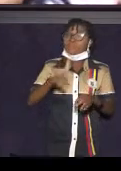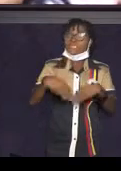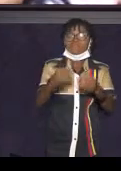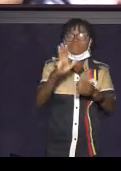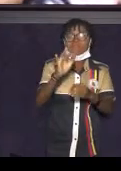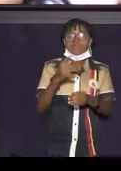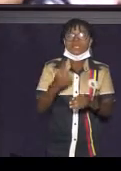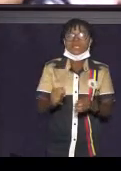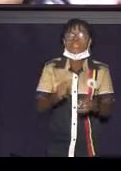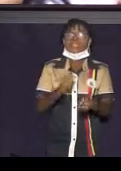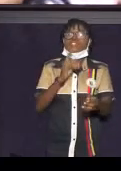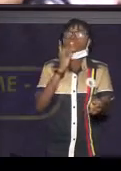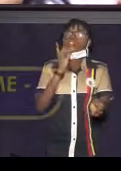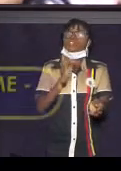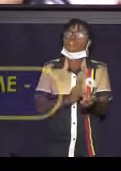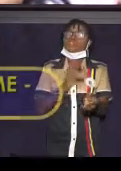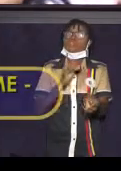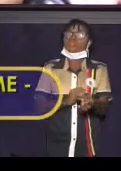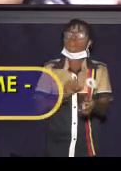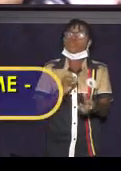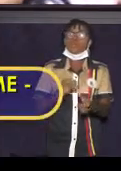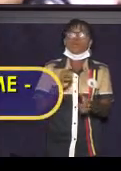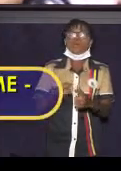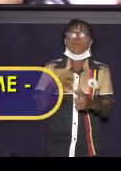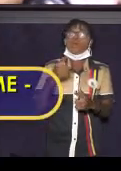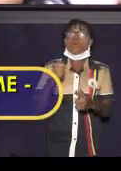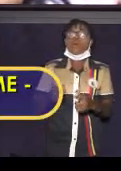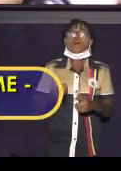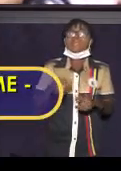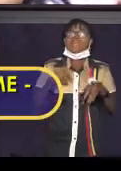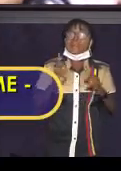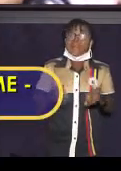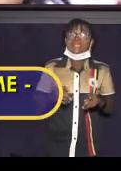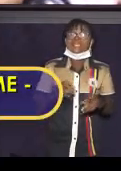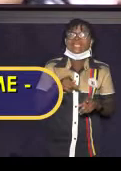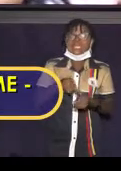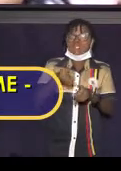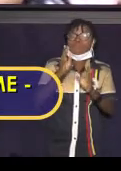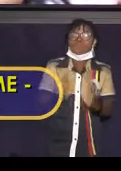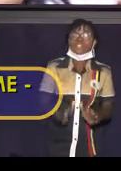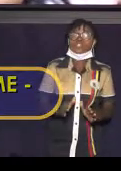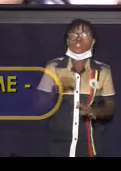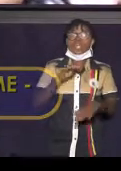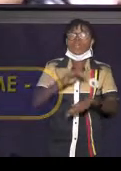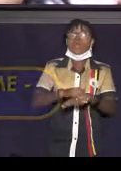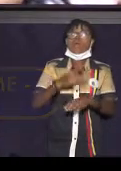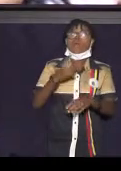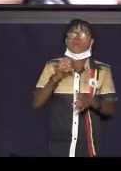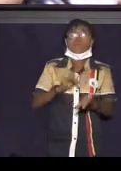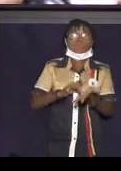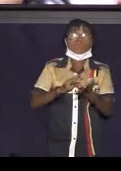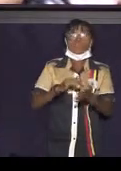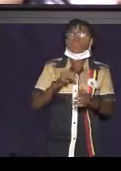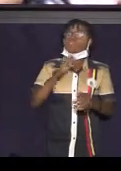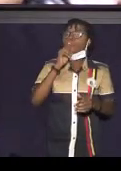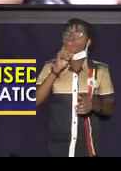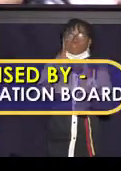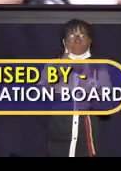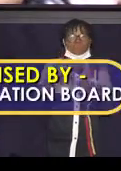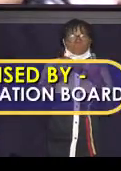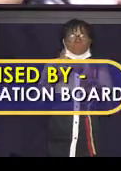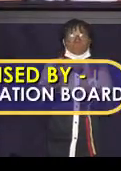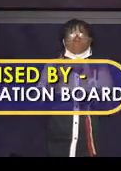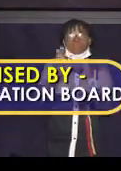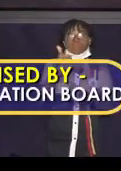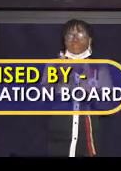doctor, pharmacist, or the professional in that field, not you personally going down to buy the drug